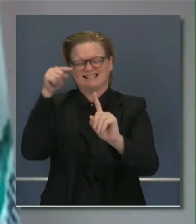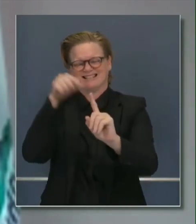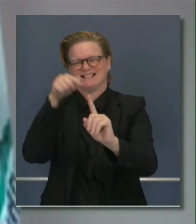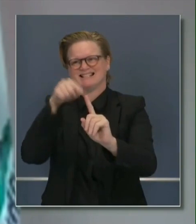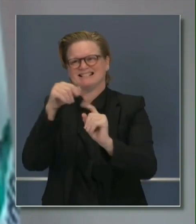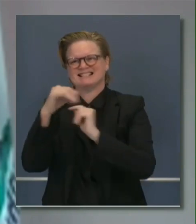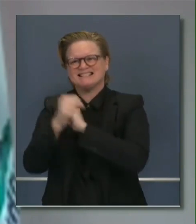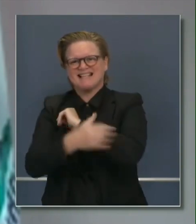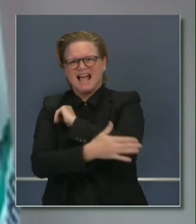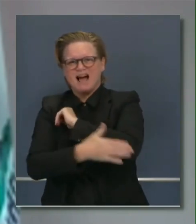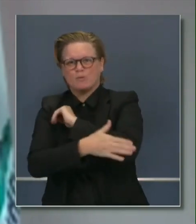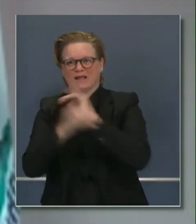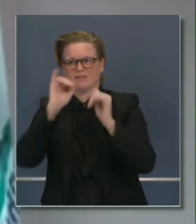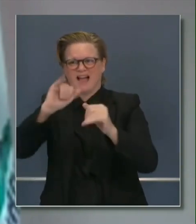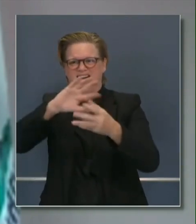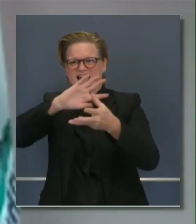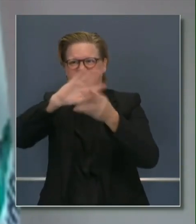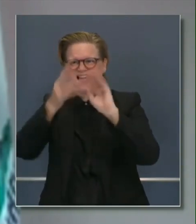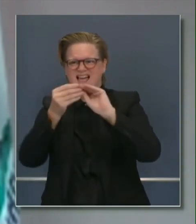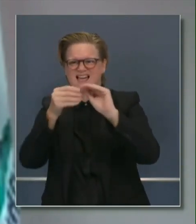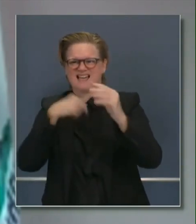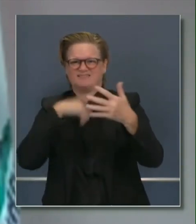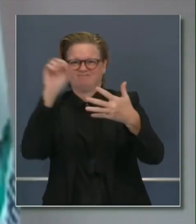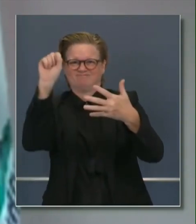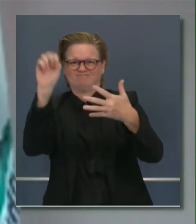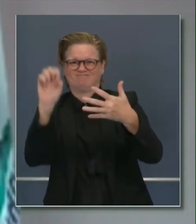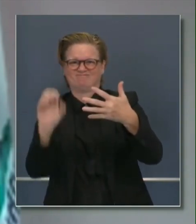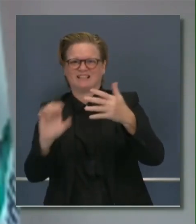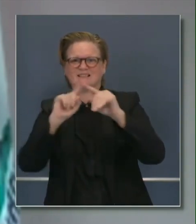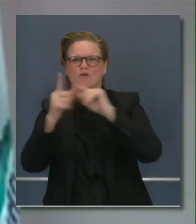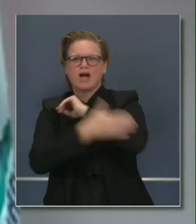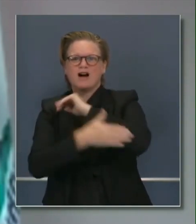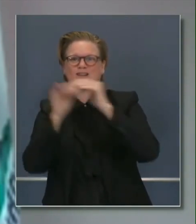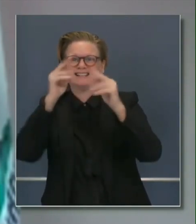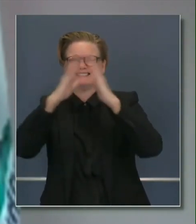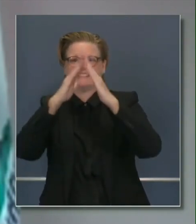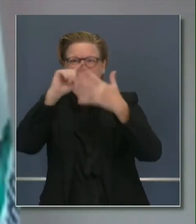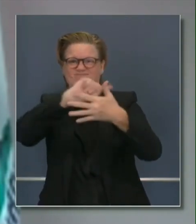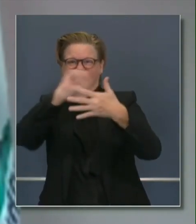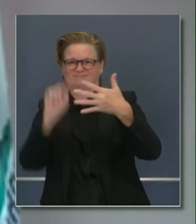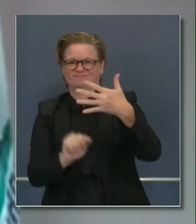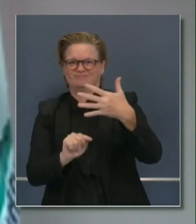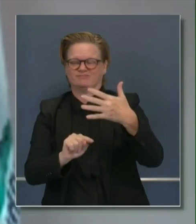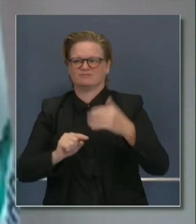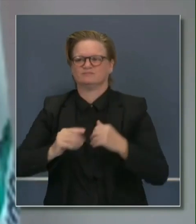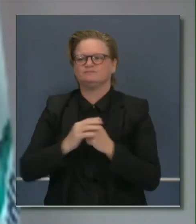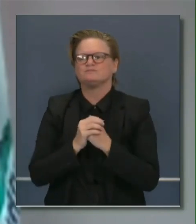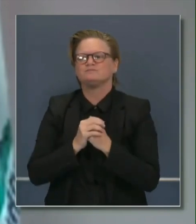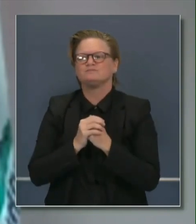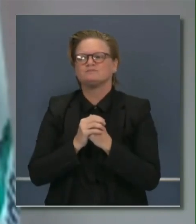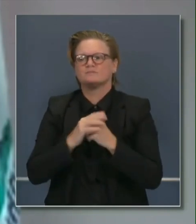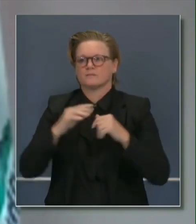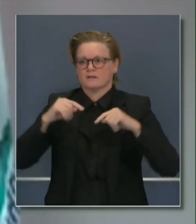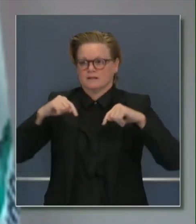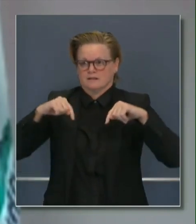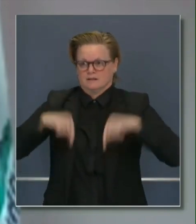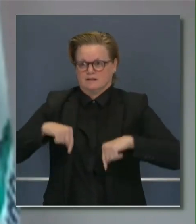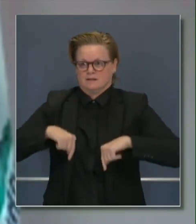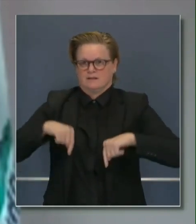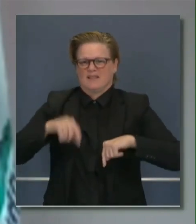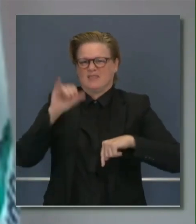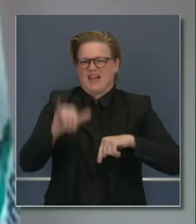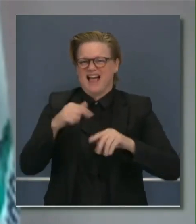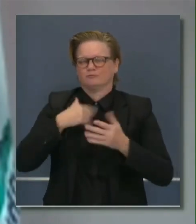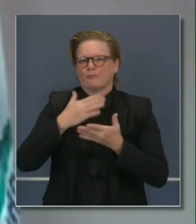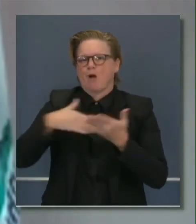our blueprint. So as we said, the governor explained it, this is part of our emergency break. It's being done regionally, but the